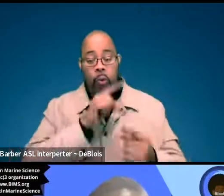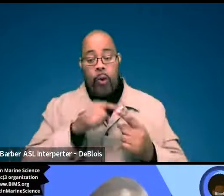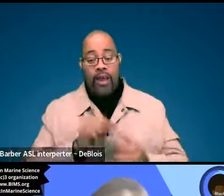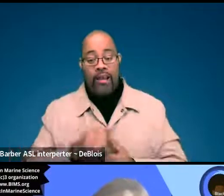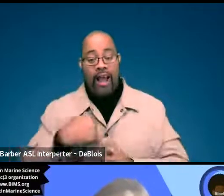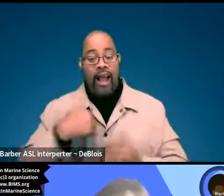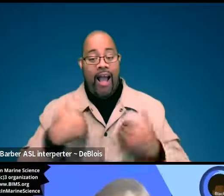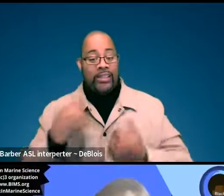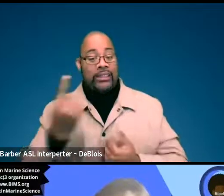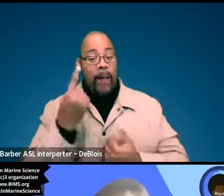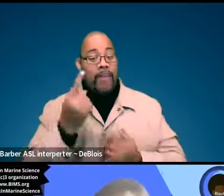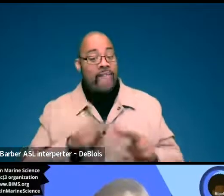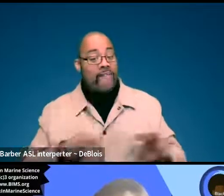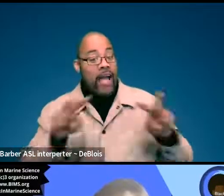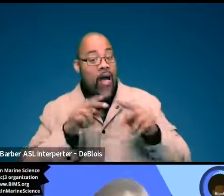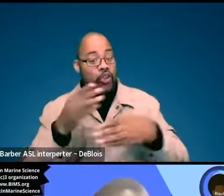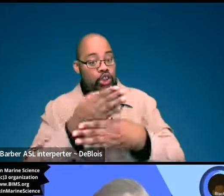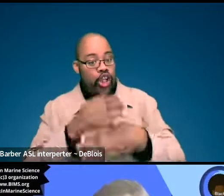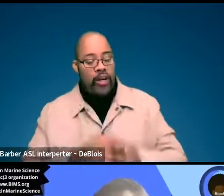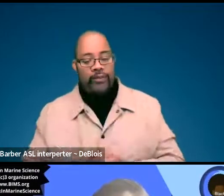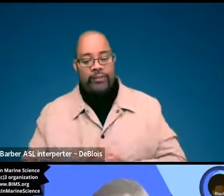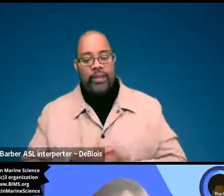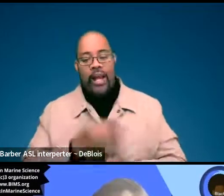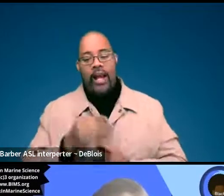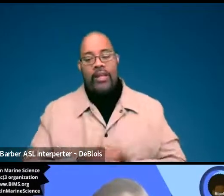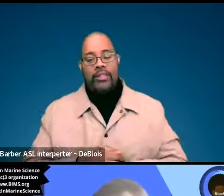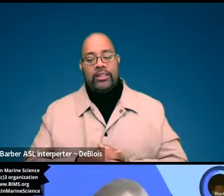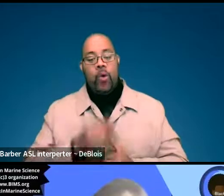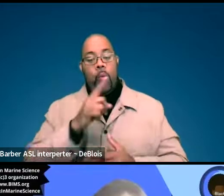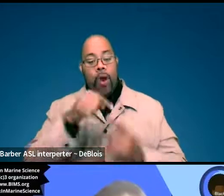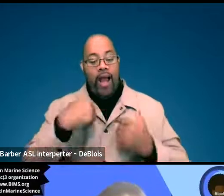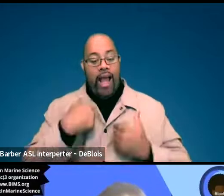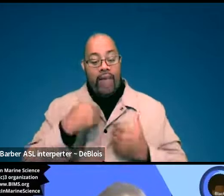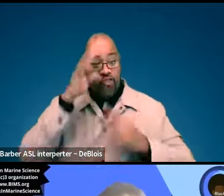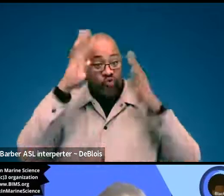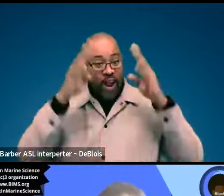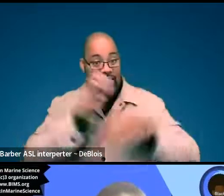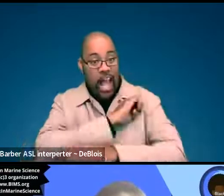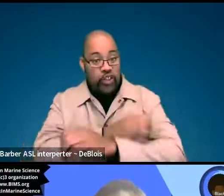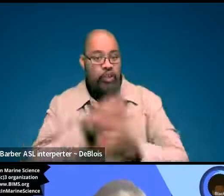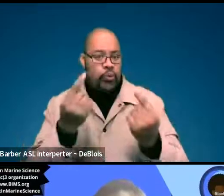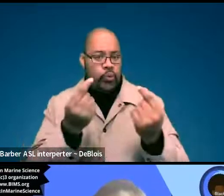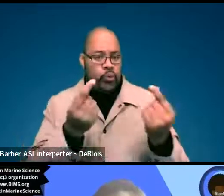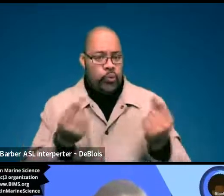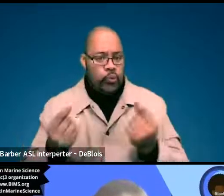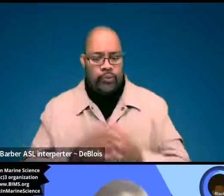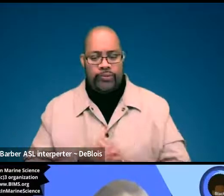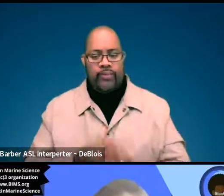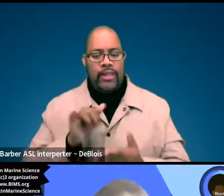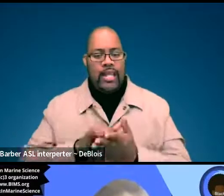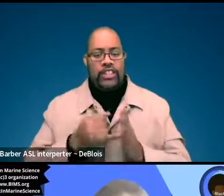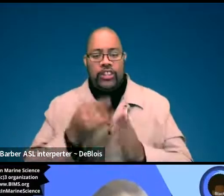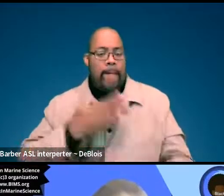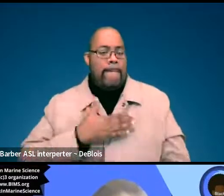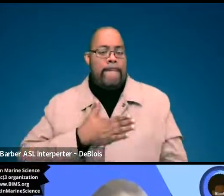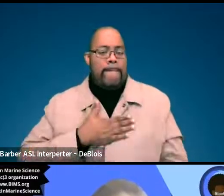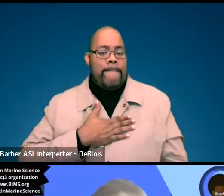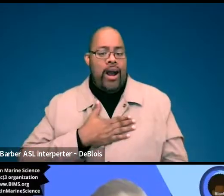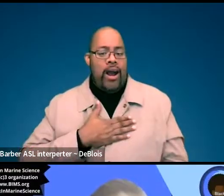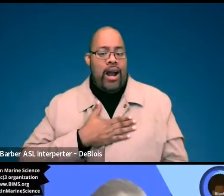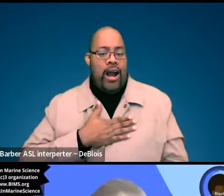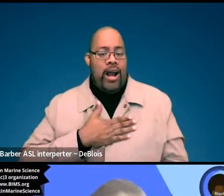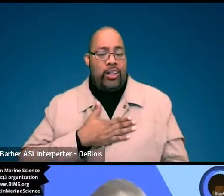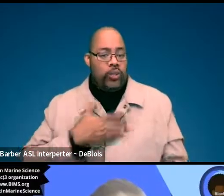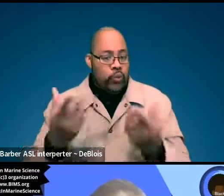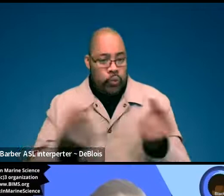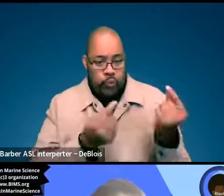I have something of value to share, and when I have the creative energy to do it. That's just how I go about